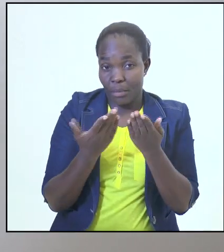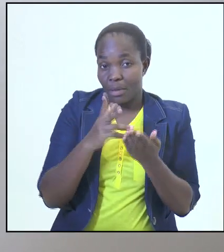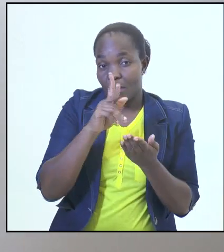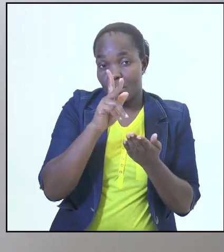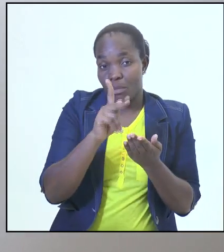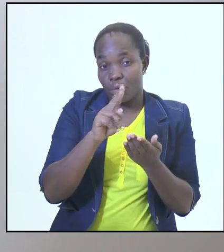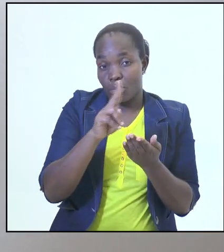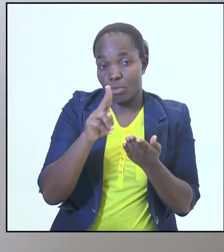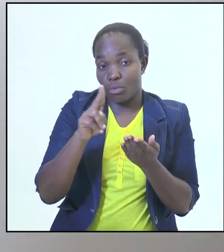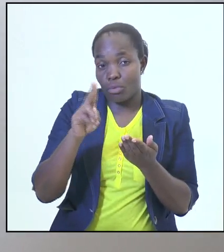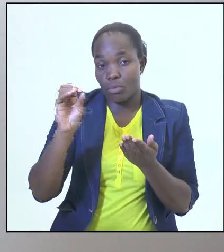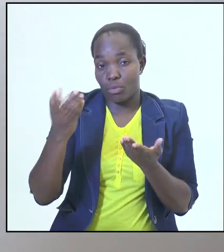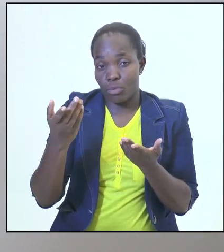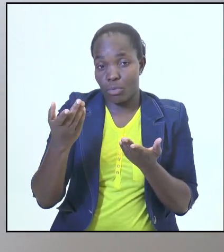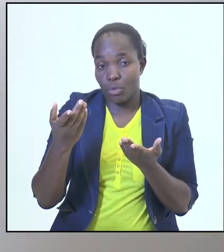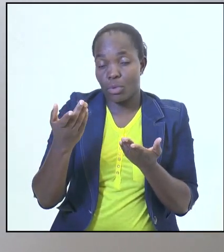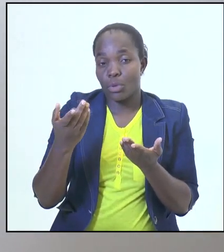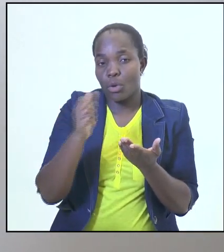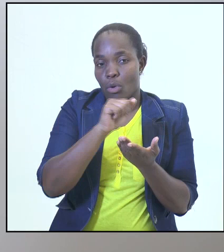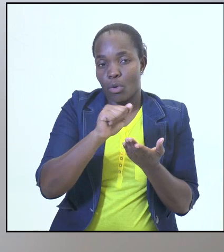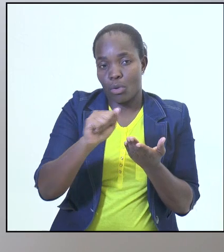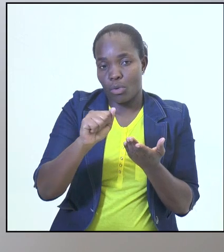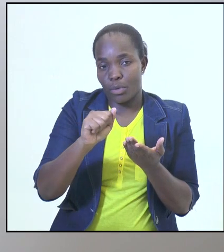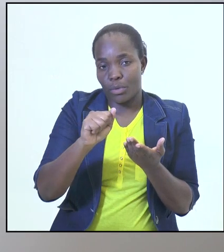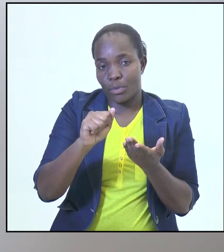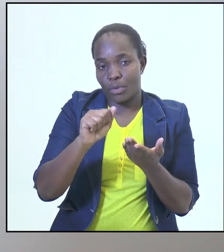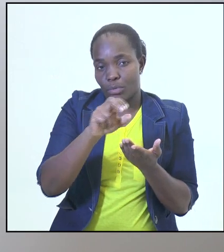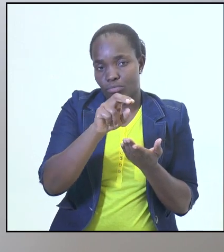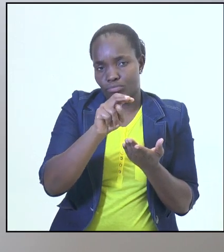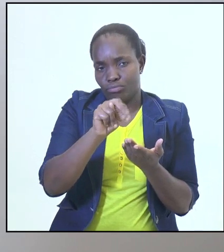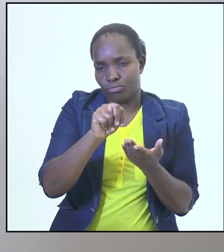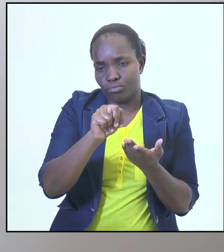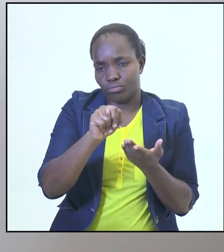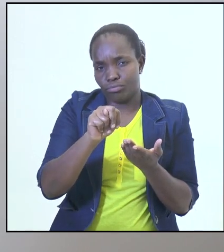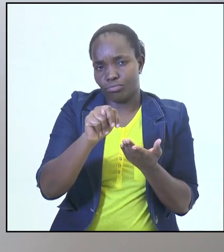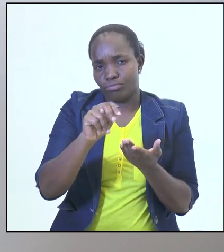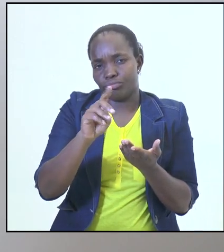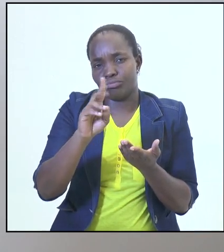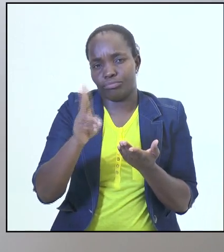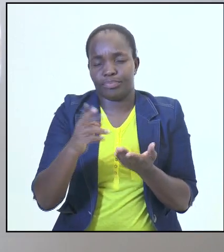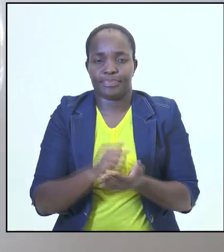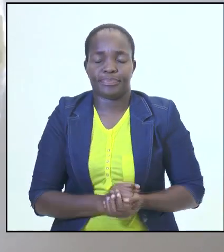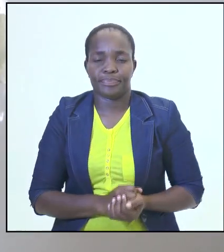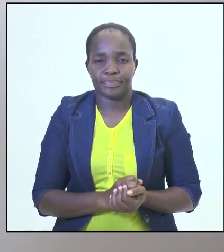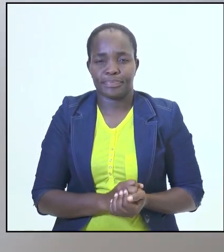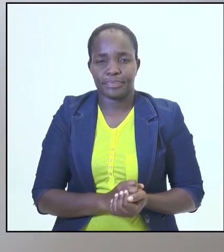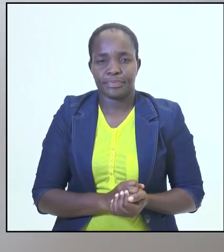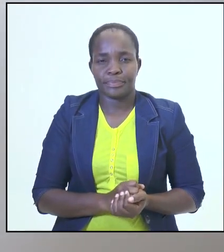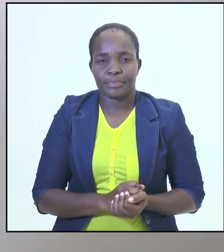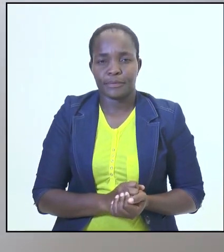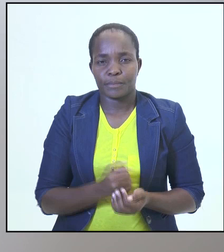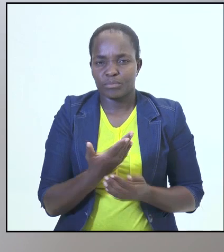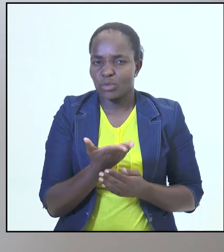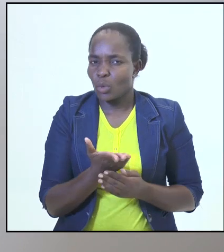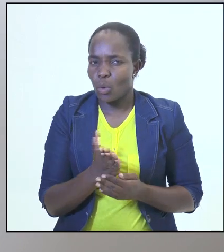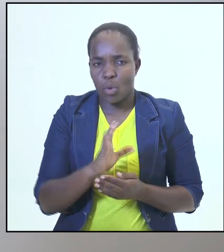potassium hydroxide, sodium hydroxide, or soda lime. These chemicals absorb all the